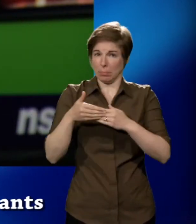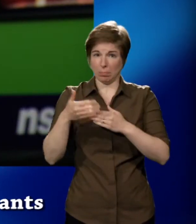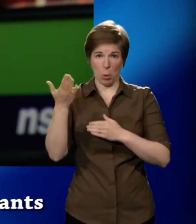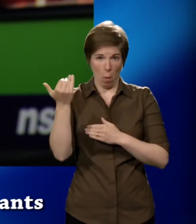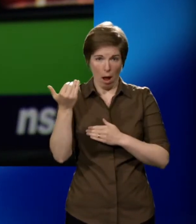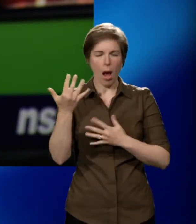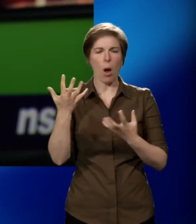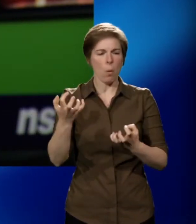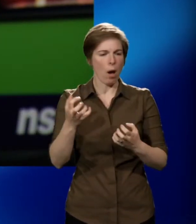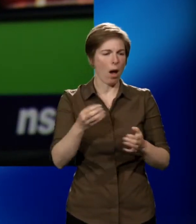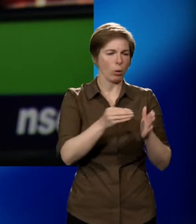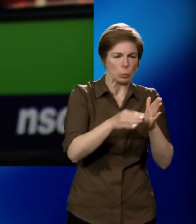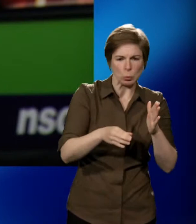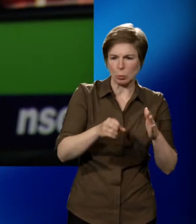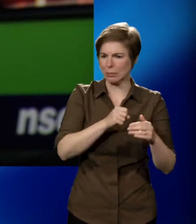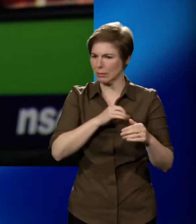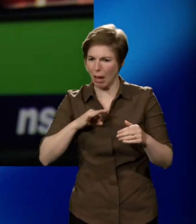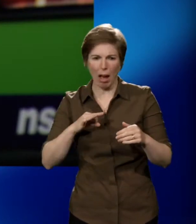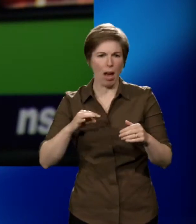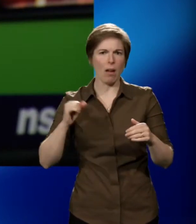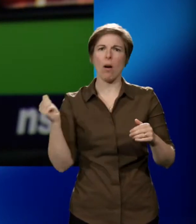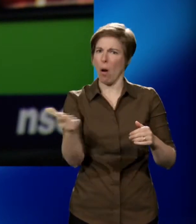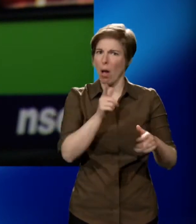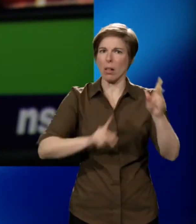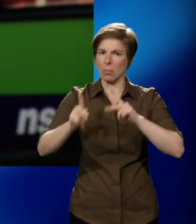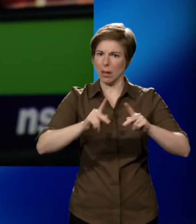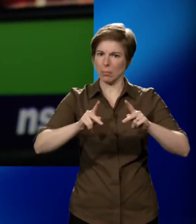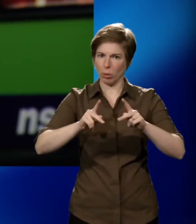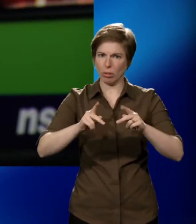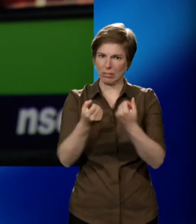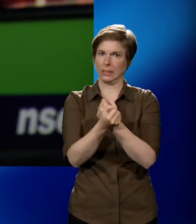the occupants from a hostile intruder